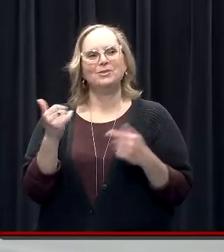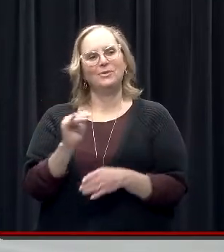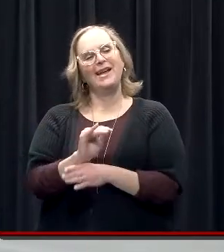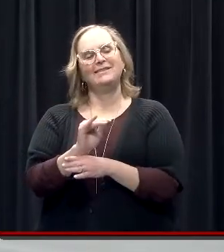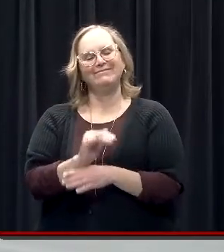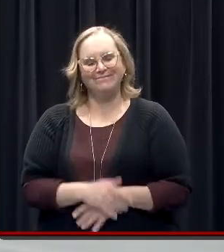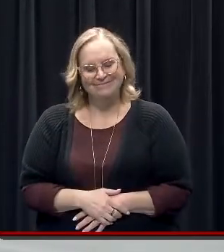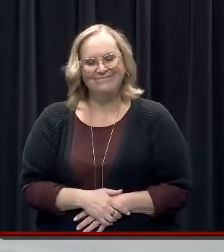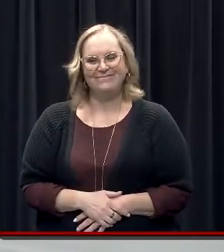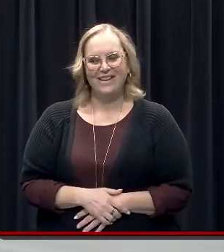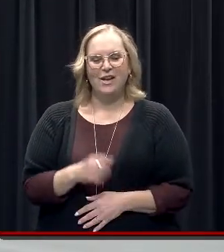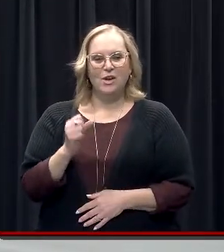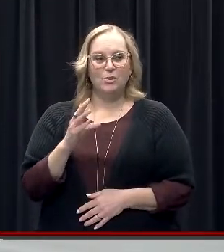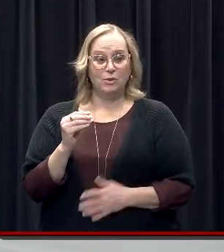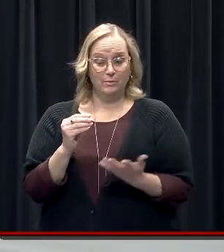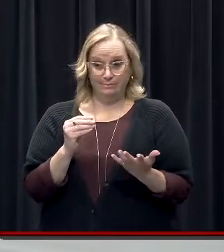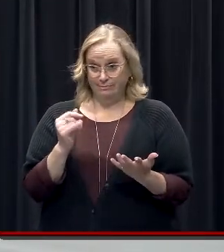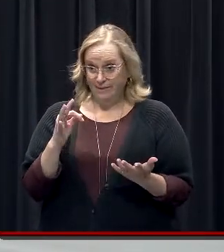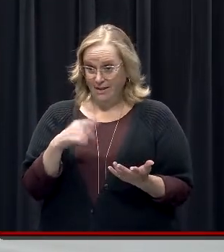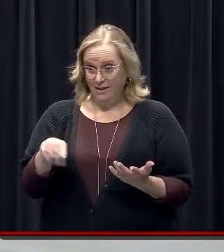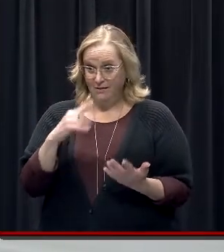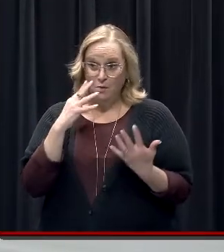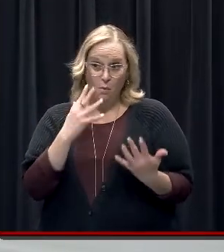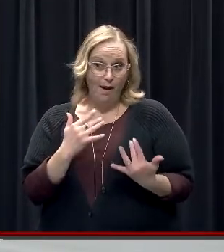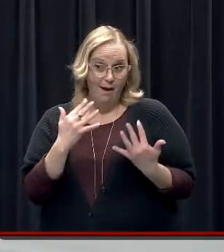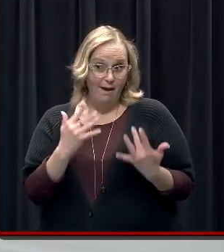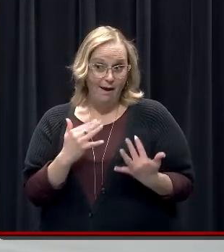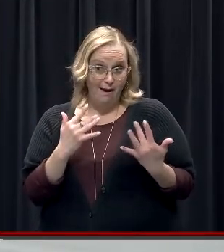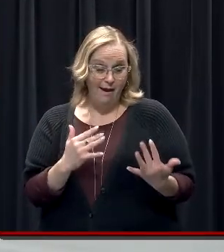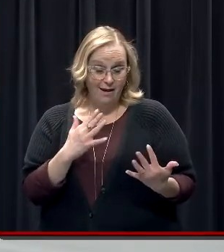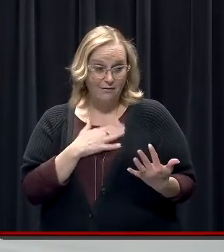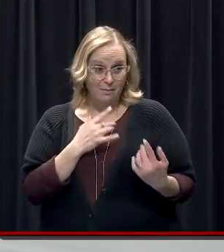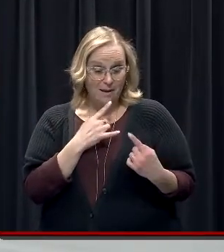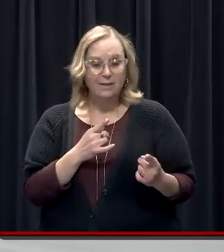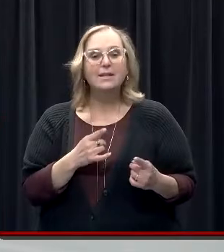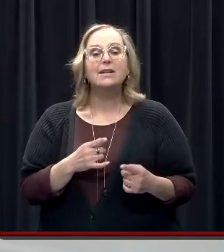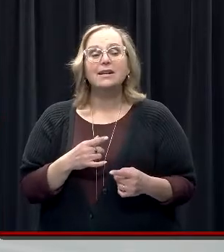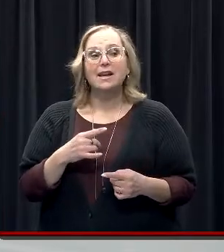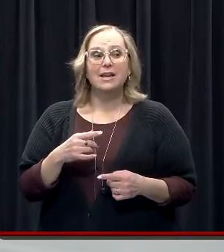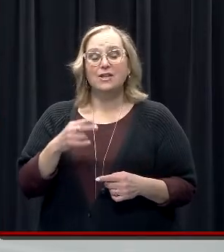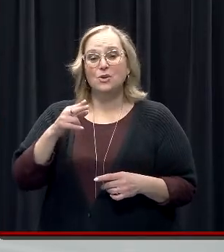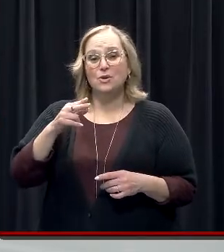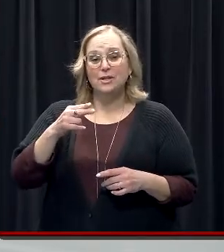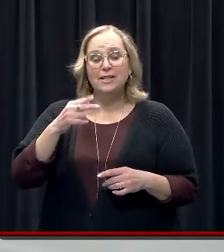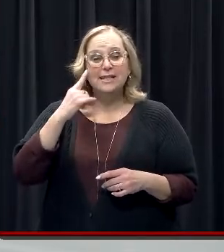tonight. So those of you that are waiting on that, put your spoons under your